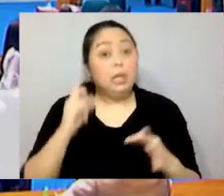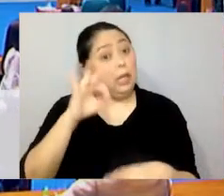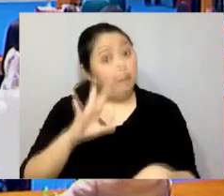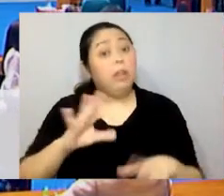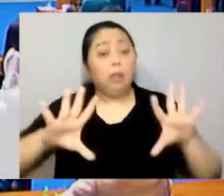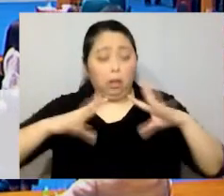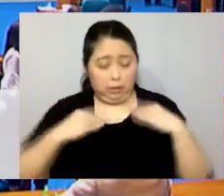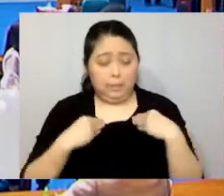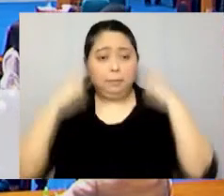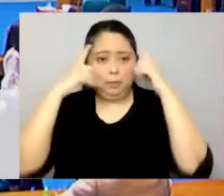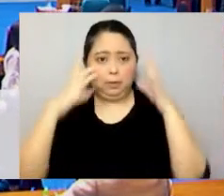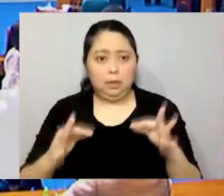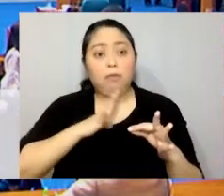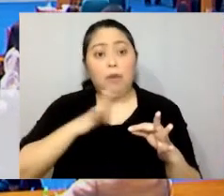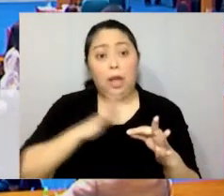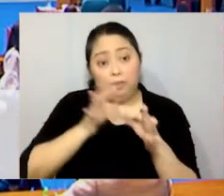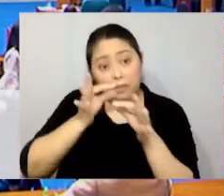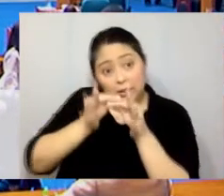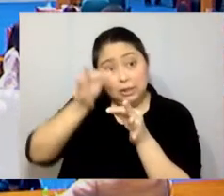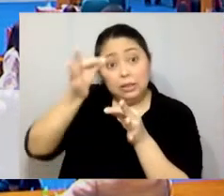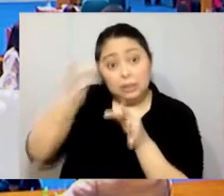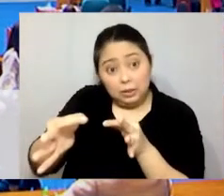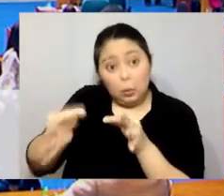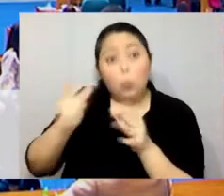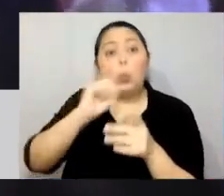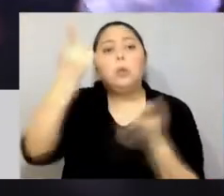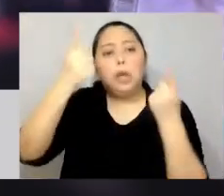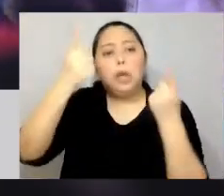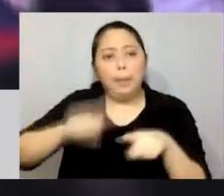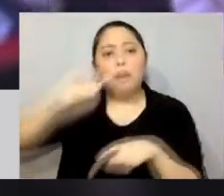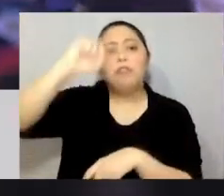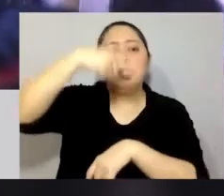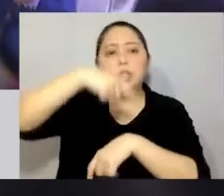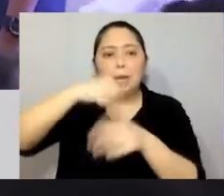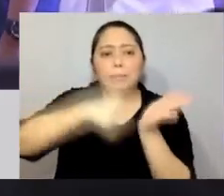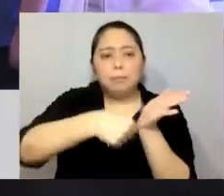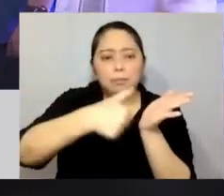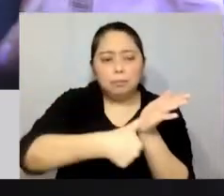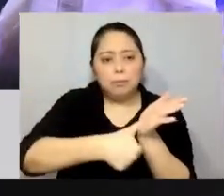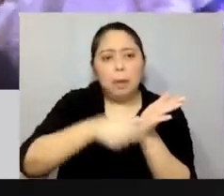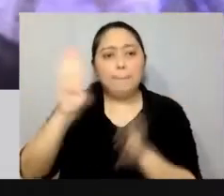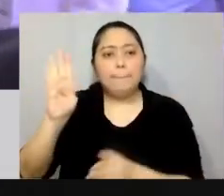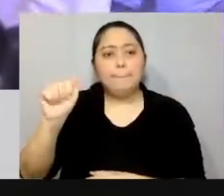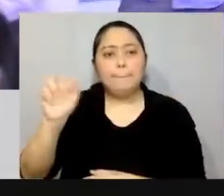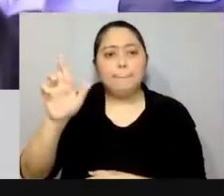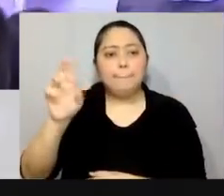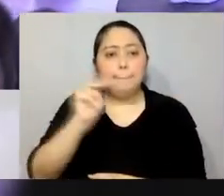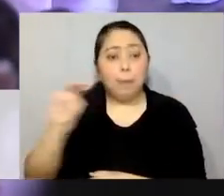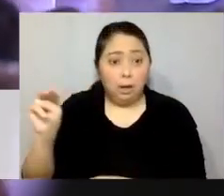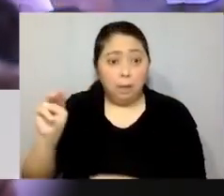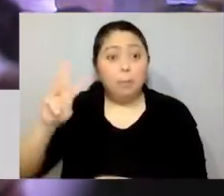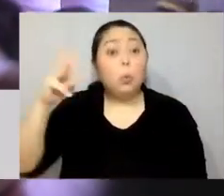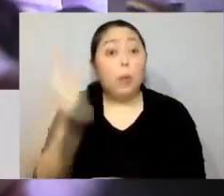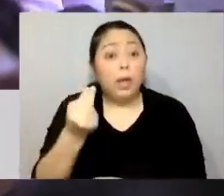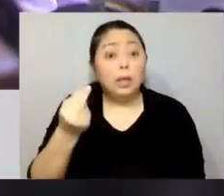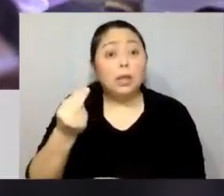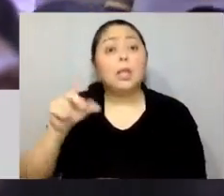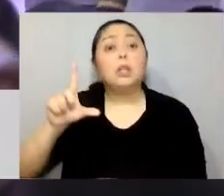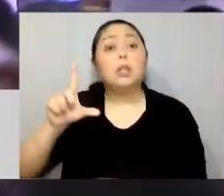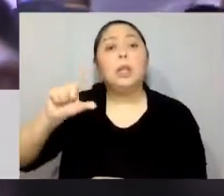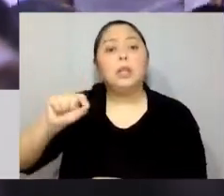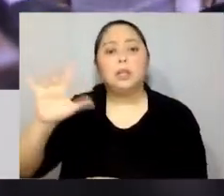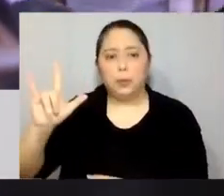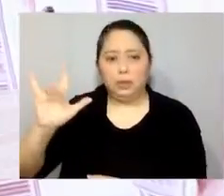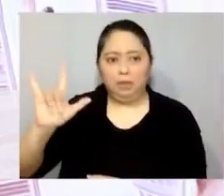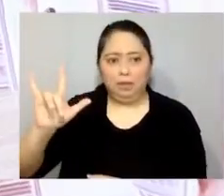in BARM will be moved to 2025. Malacanang says President Rodrigo Duterte, the country's first president